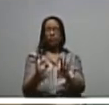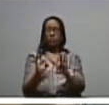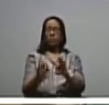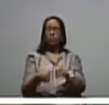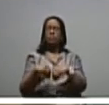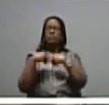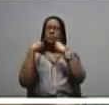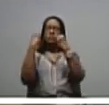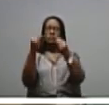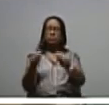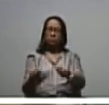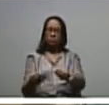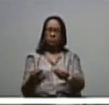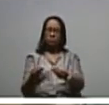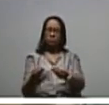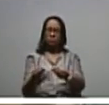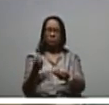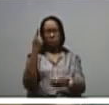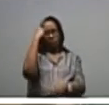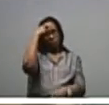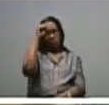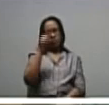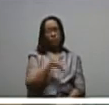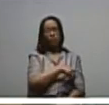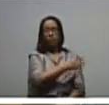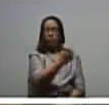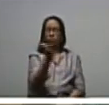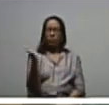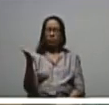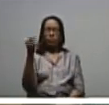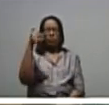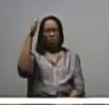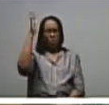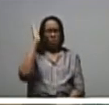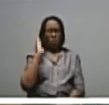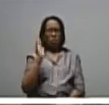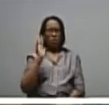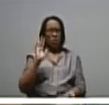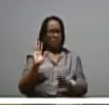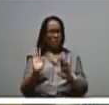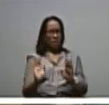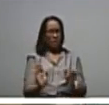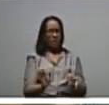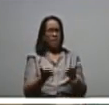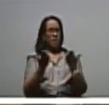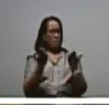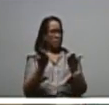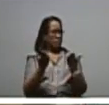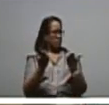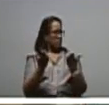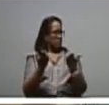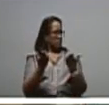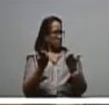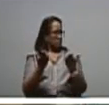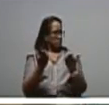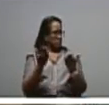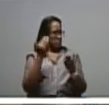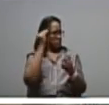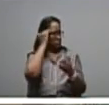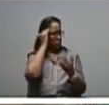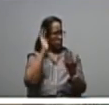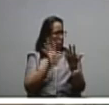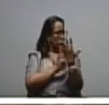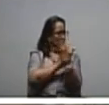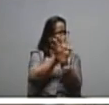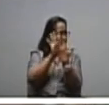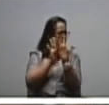God has let us know the mystery of his purpose. He would bring everything together under Christ as